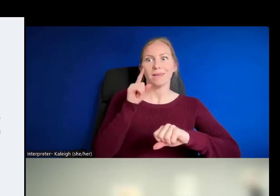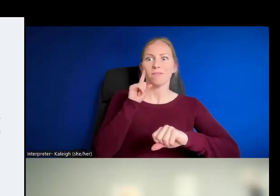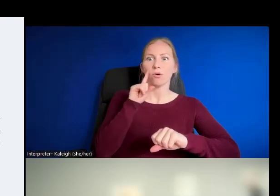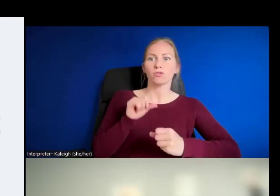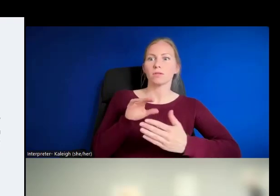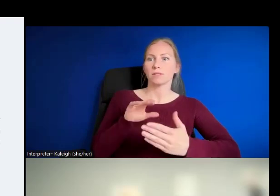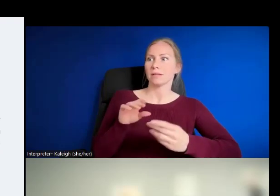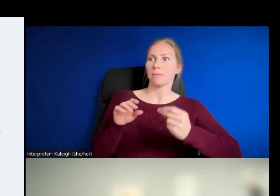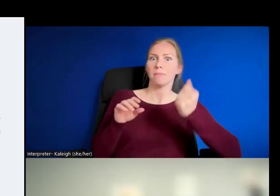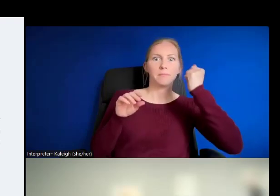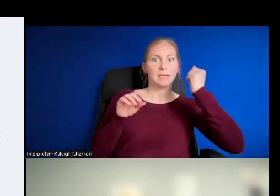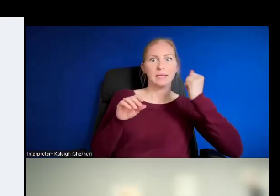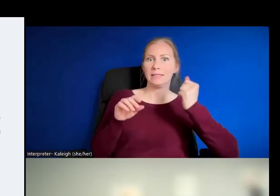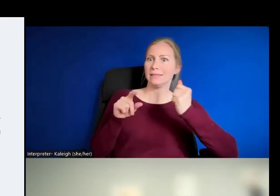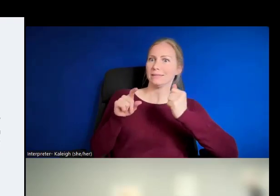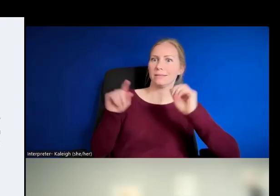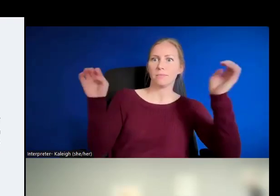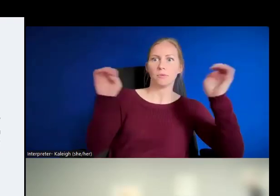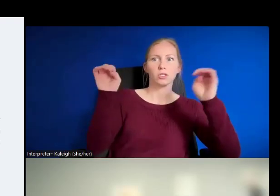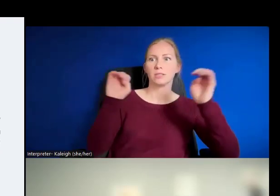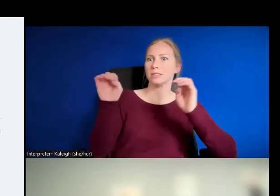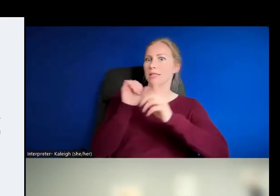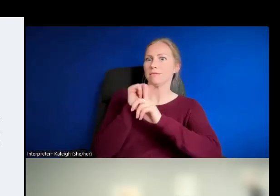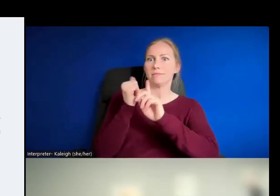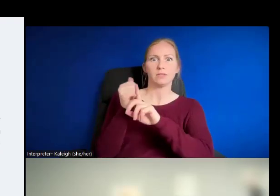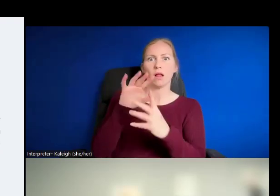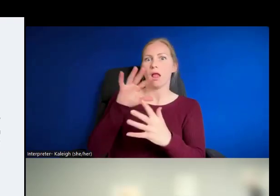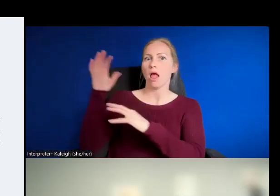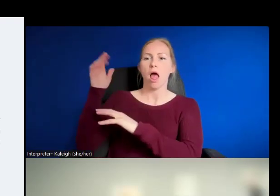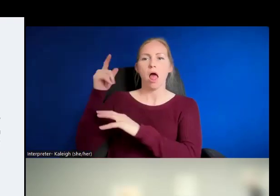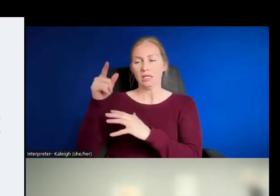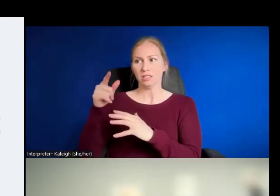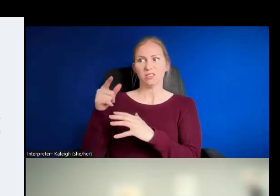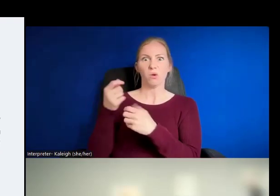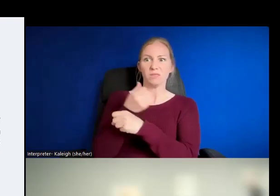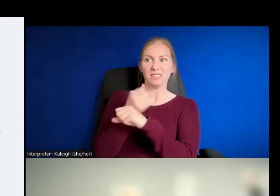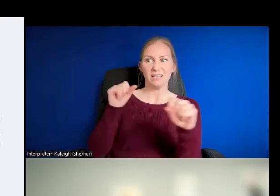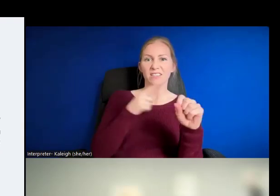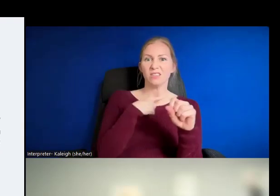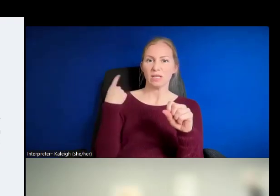a risk to health. Where there's a safety risk.